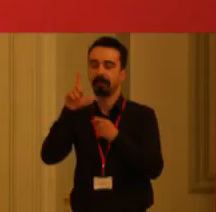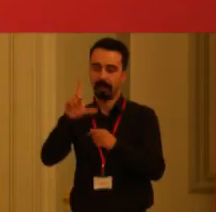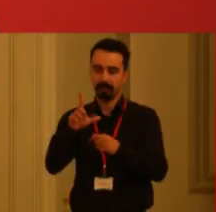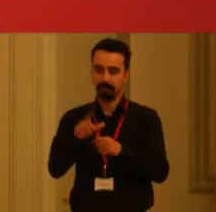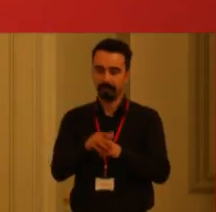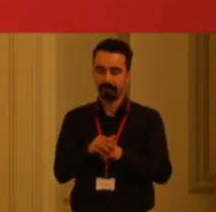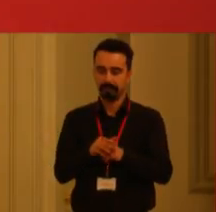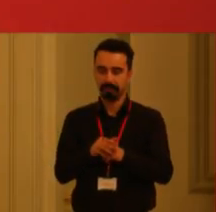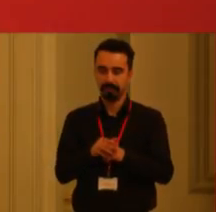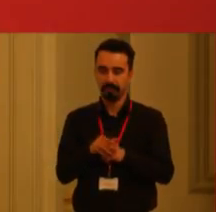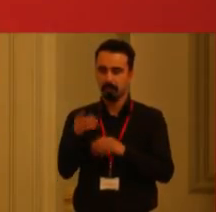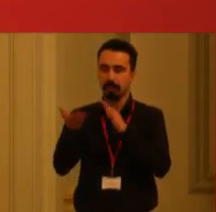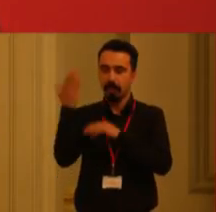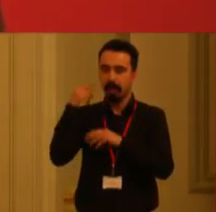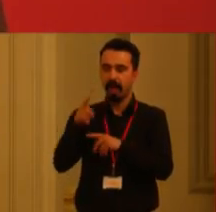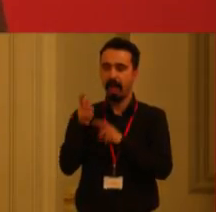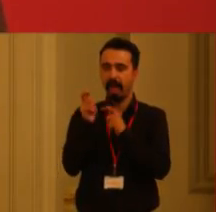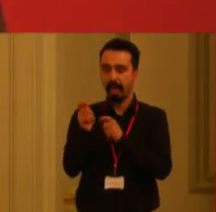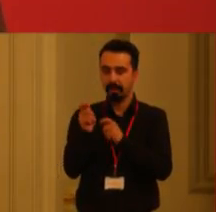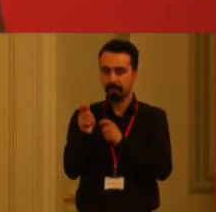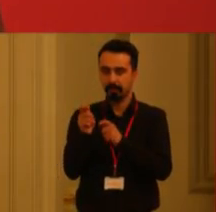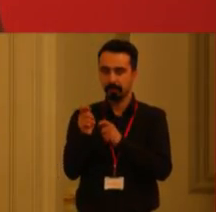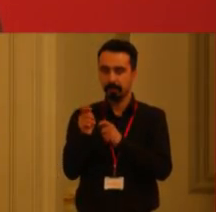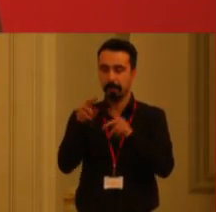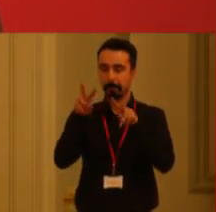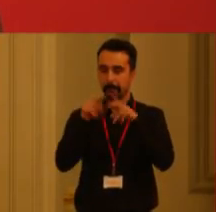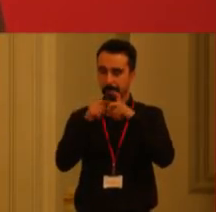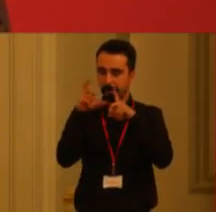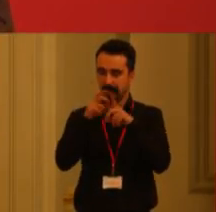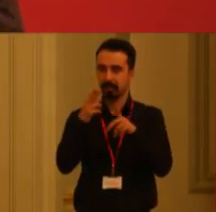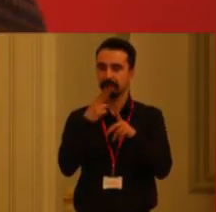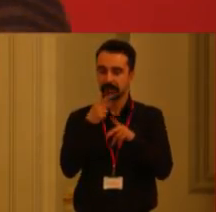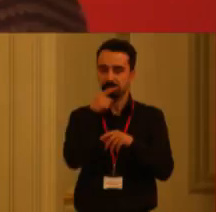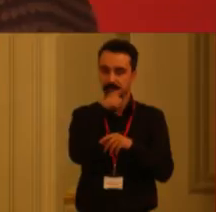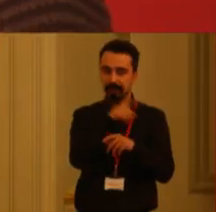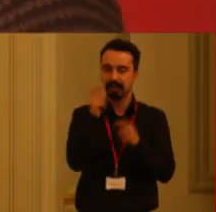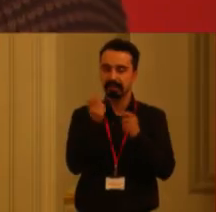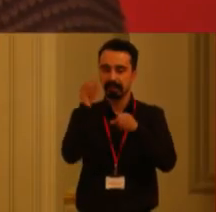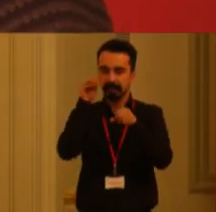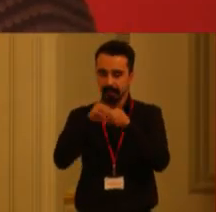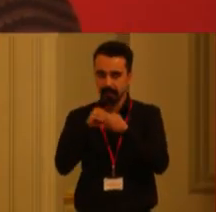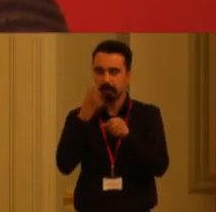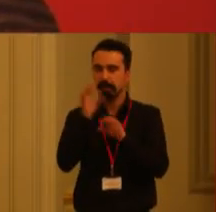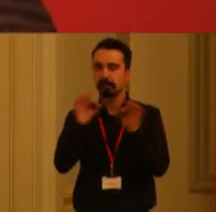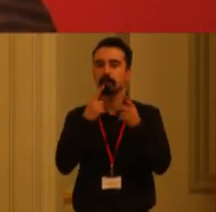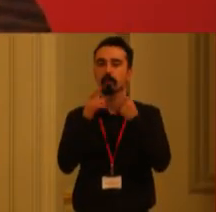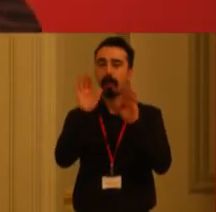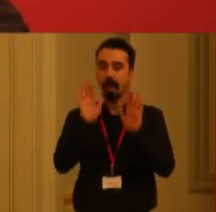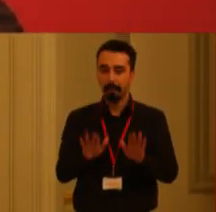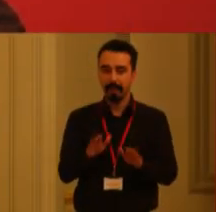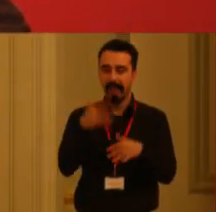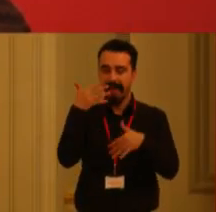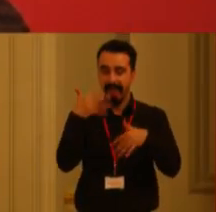and there should be incentives to mobilize them. I think this is the key point regarding this lost generation of women. We have